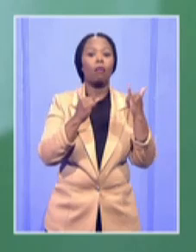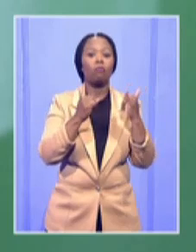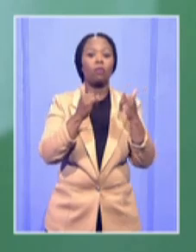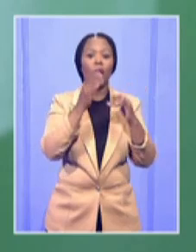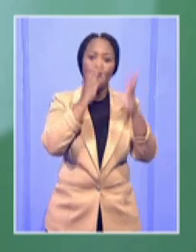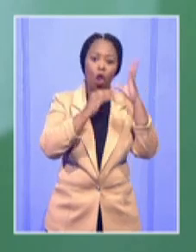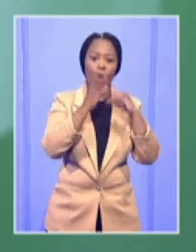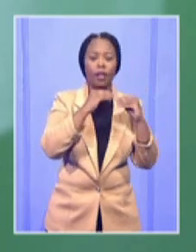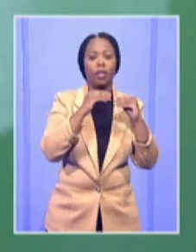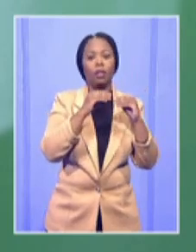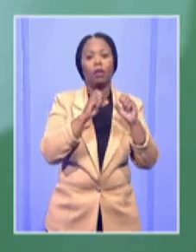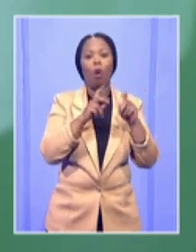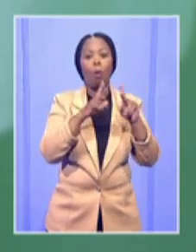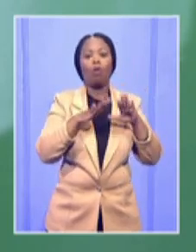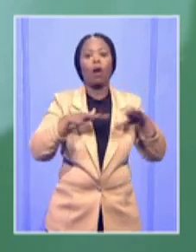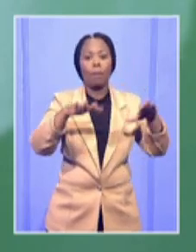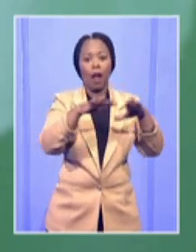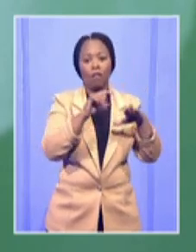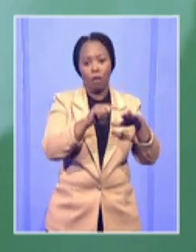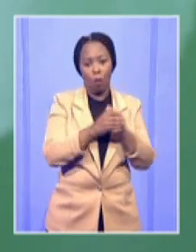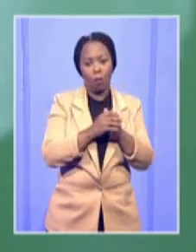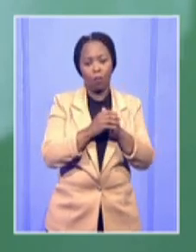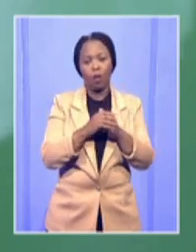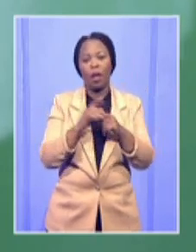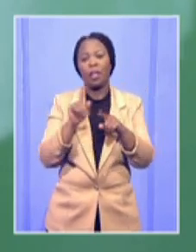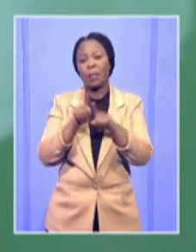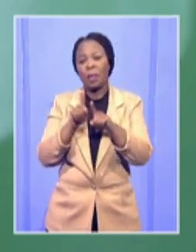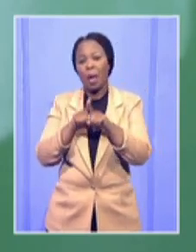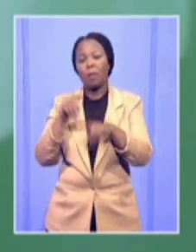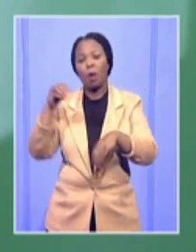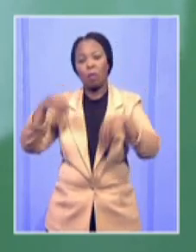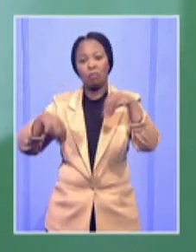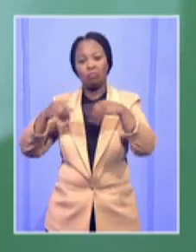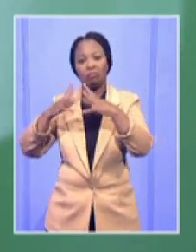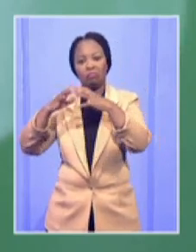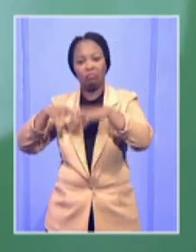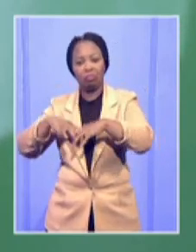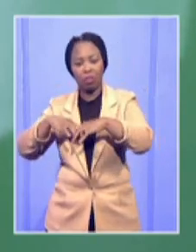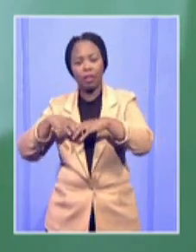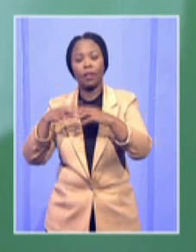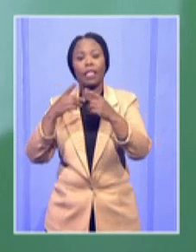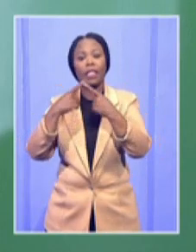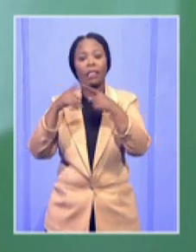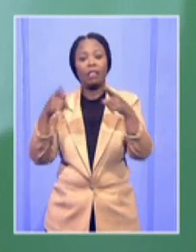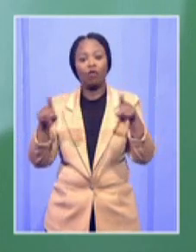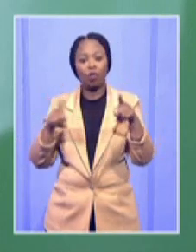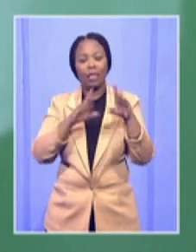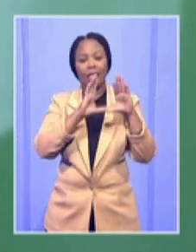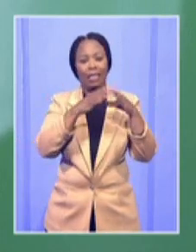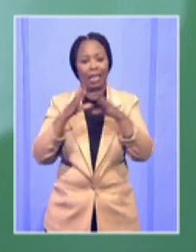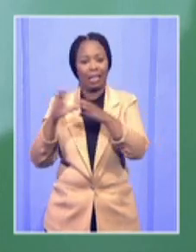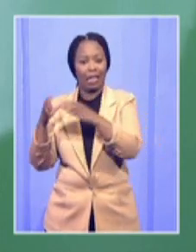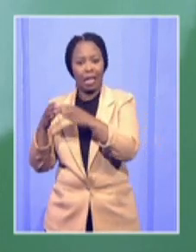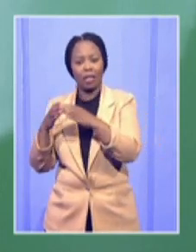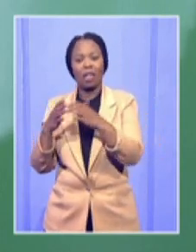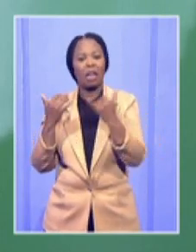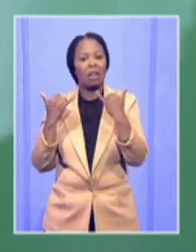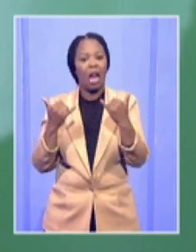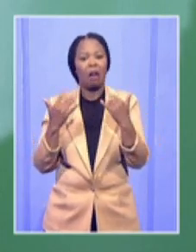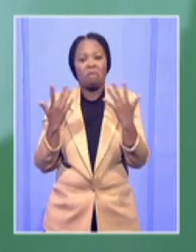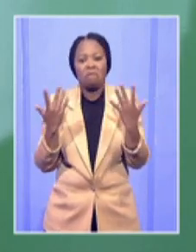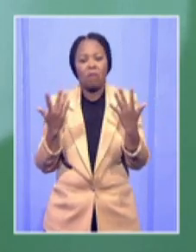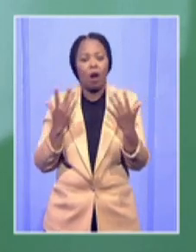learners. The corrupt practices and collusion between different actors undermined confidence and